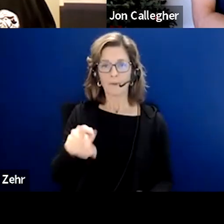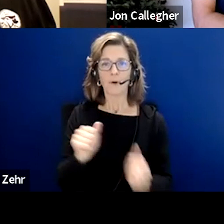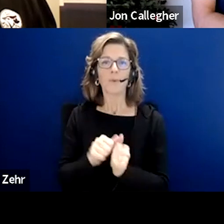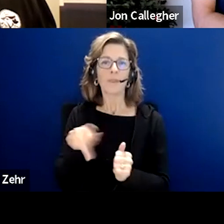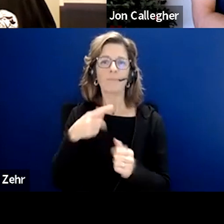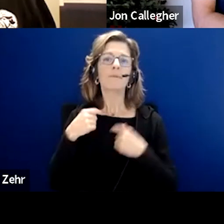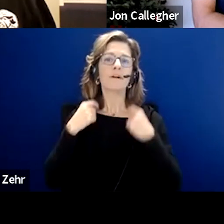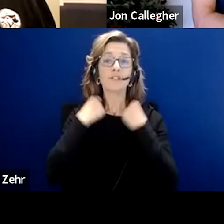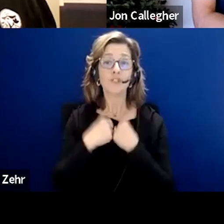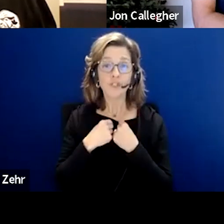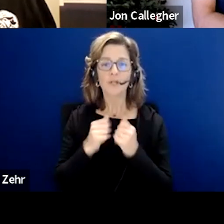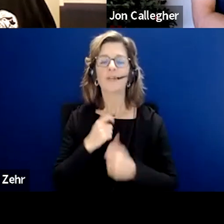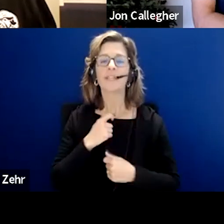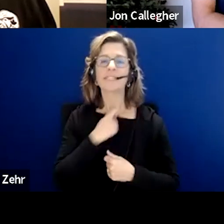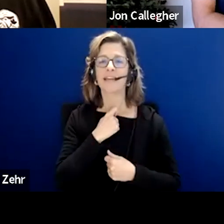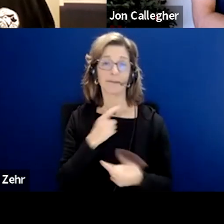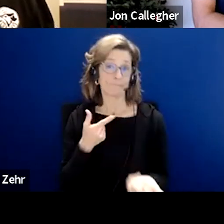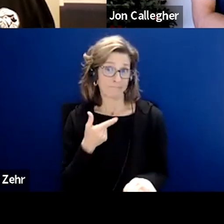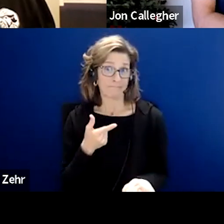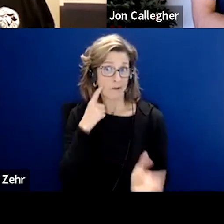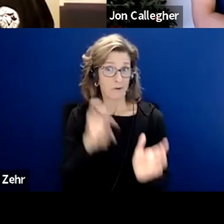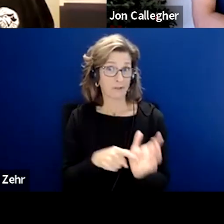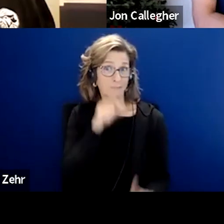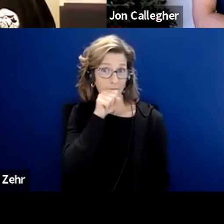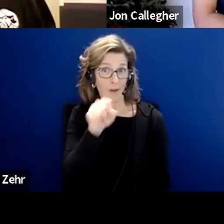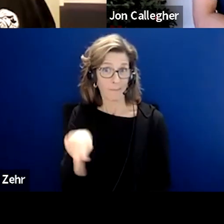purple tie. You perhaps sense a theme with the purple.